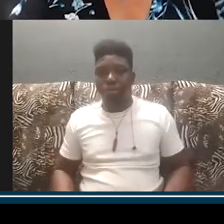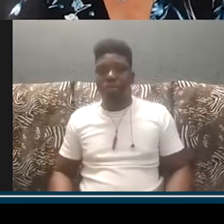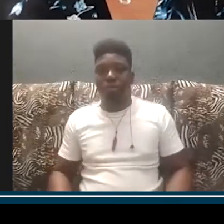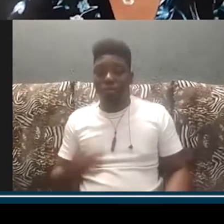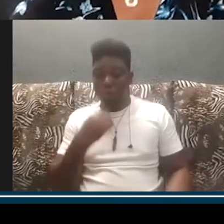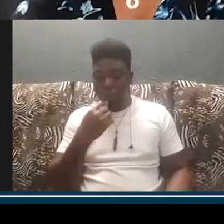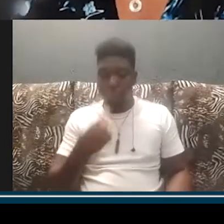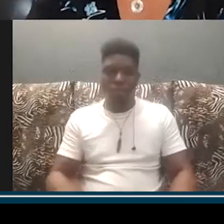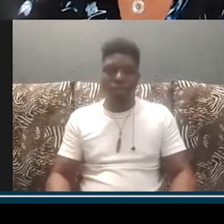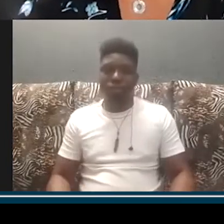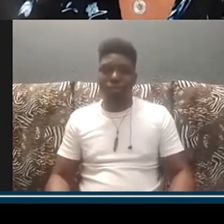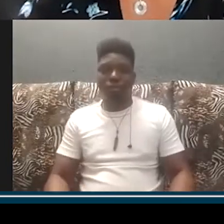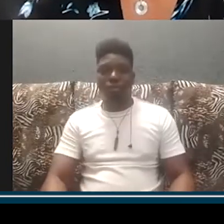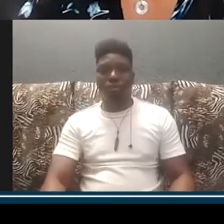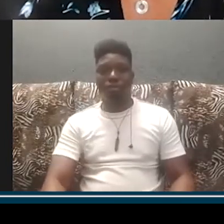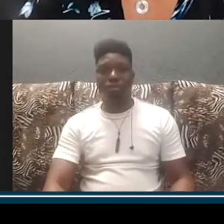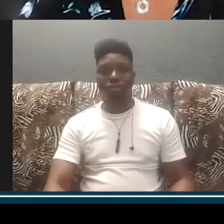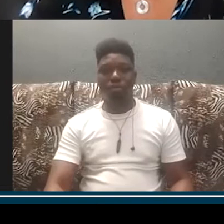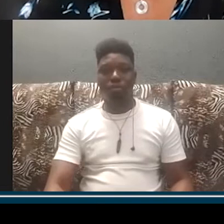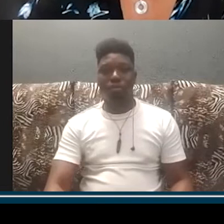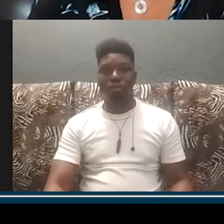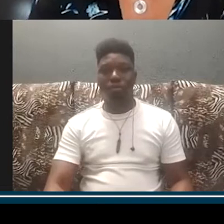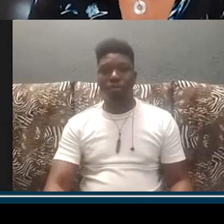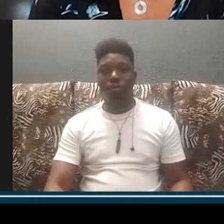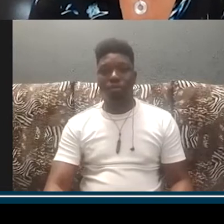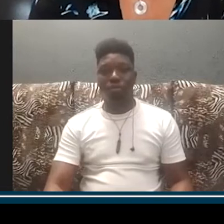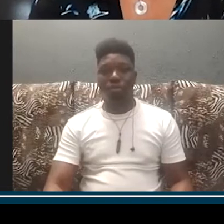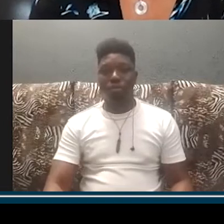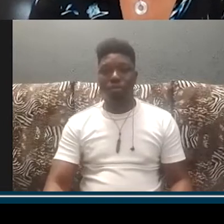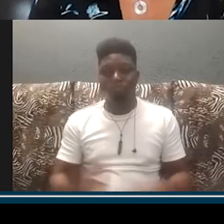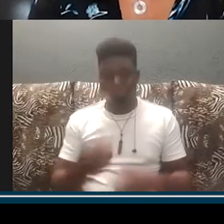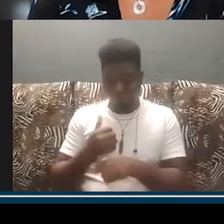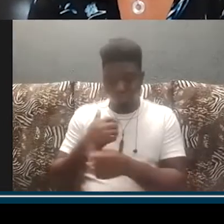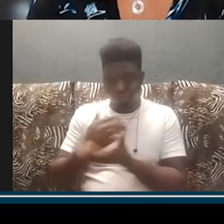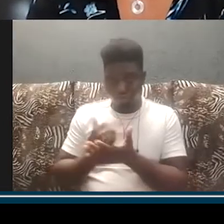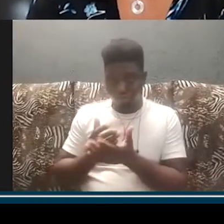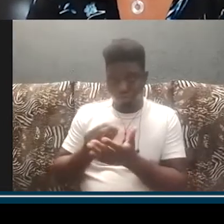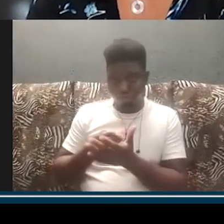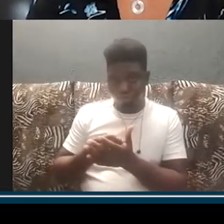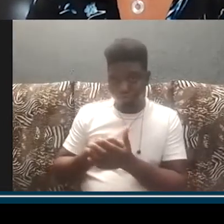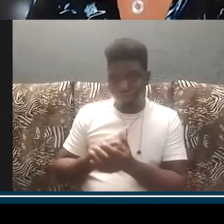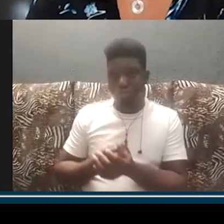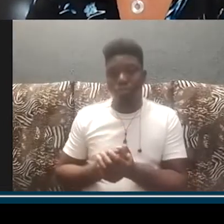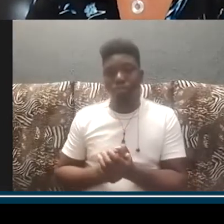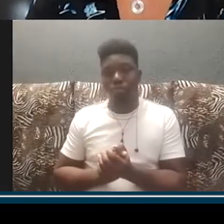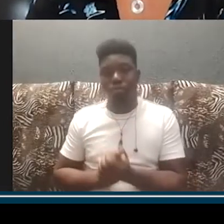when a person who is disabled marries someone who is able-bodied or another disabled person,